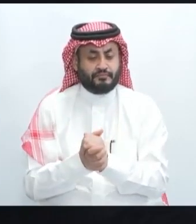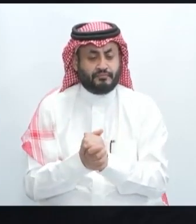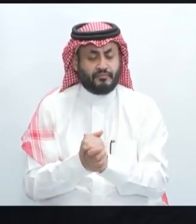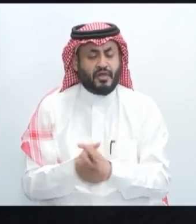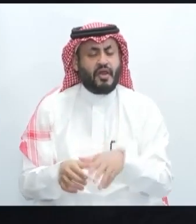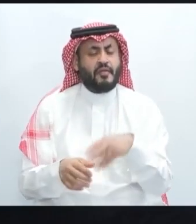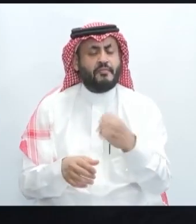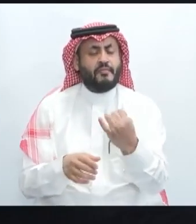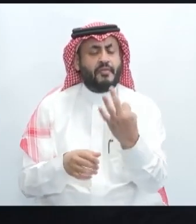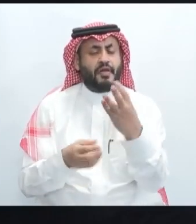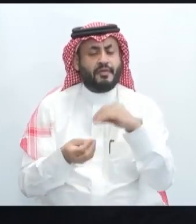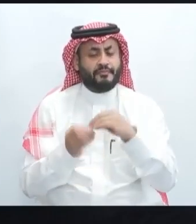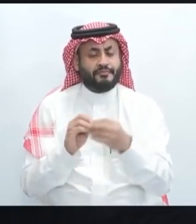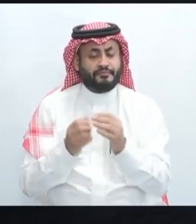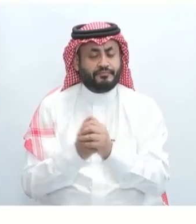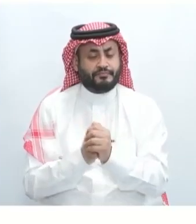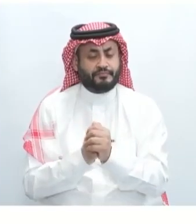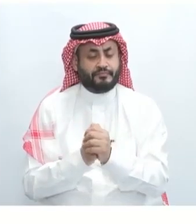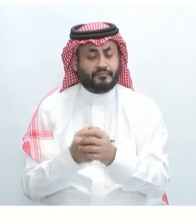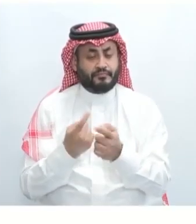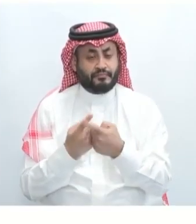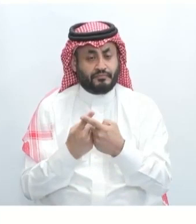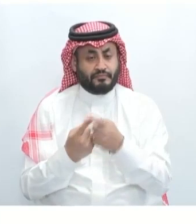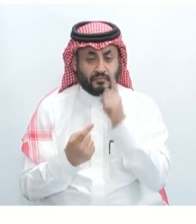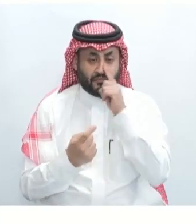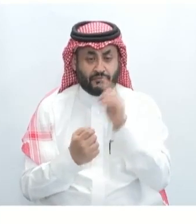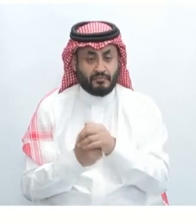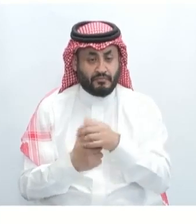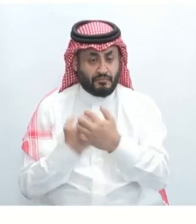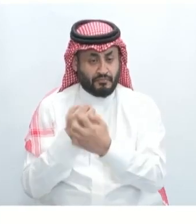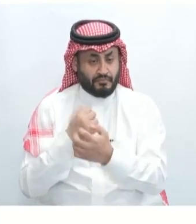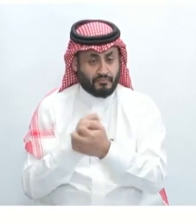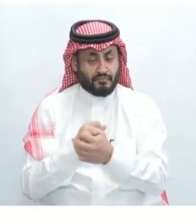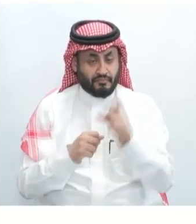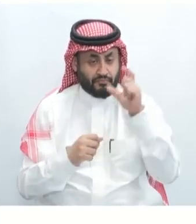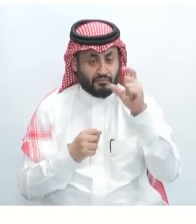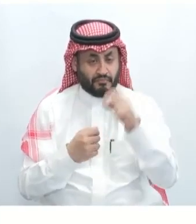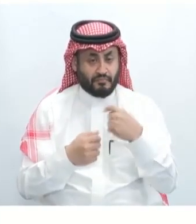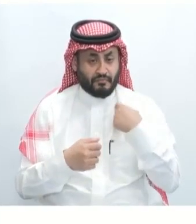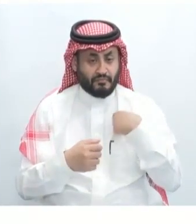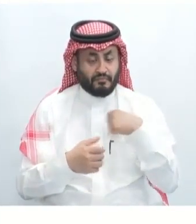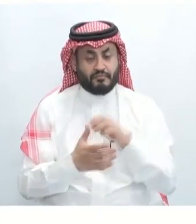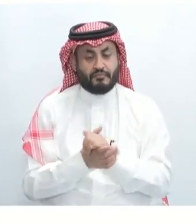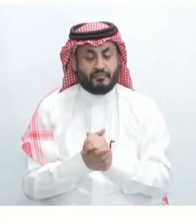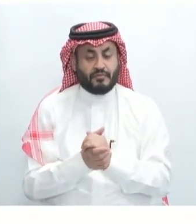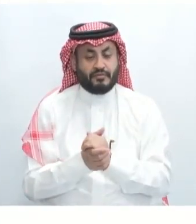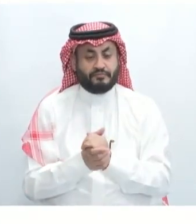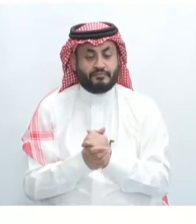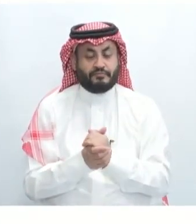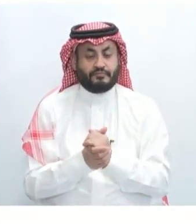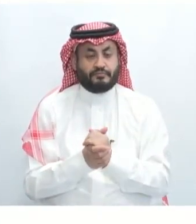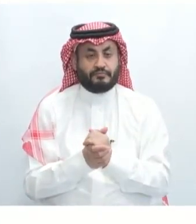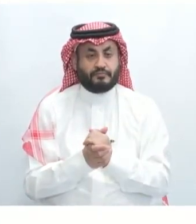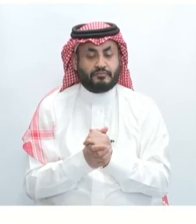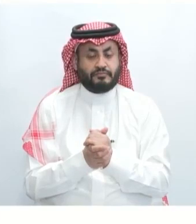has many colors. It has what? Yellow, orange, blue, and white. Okay, so now